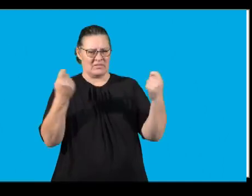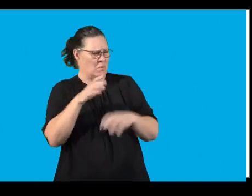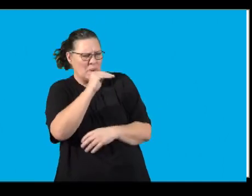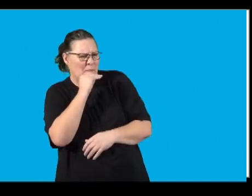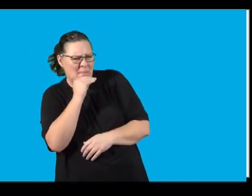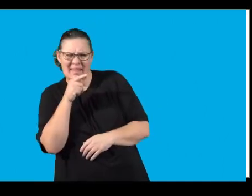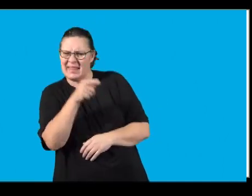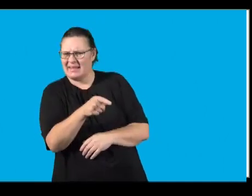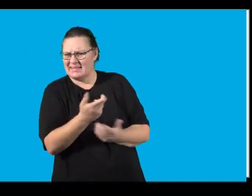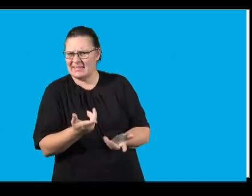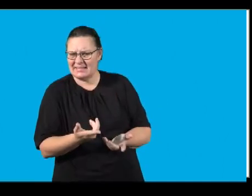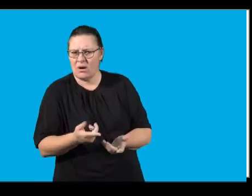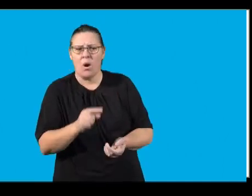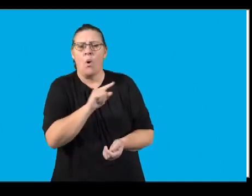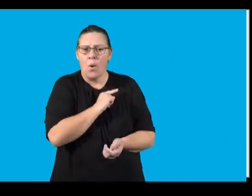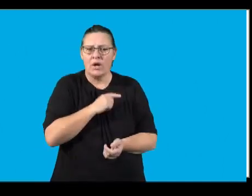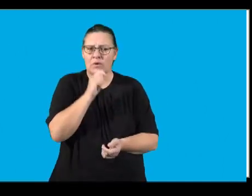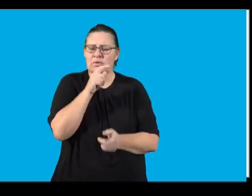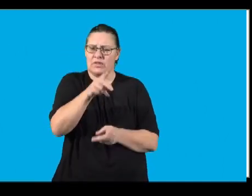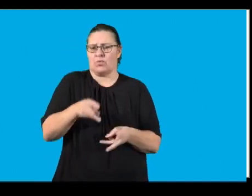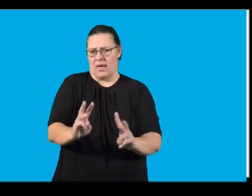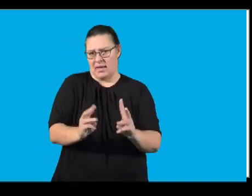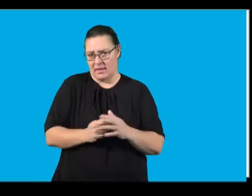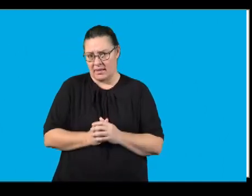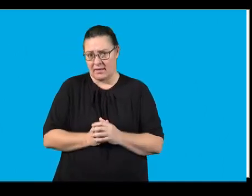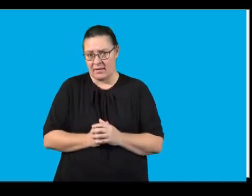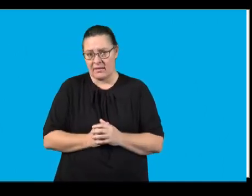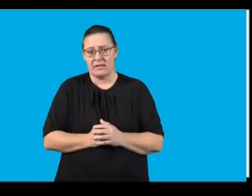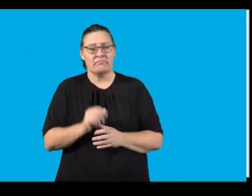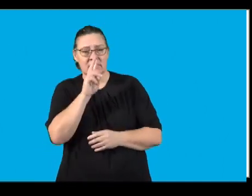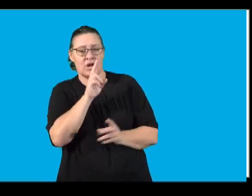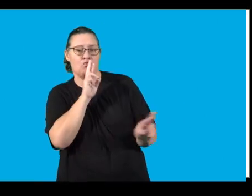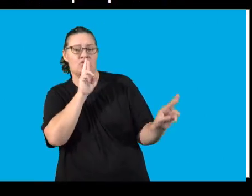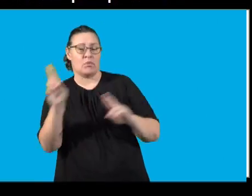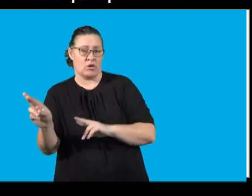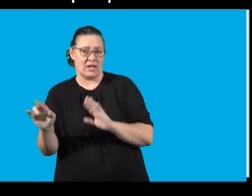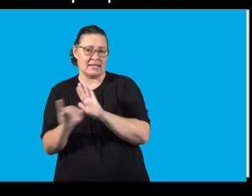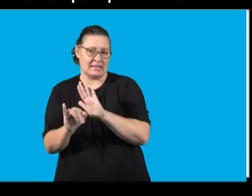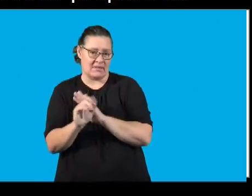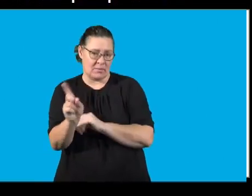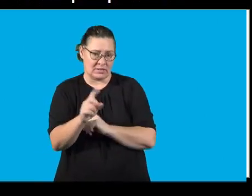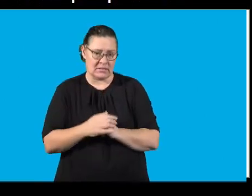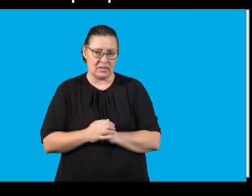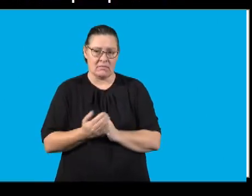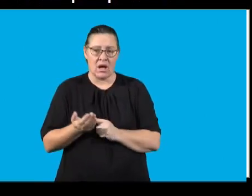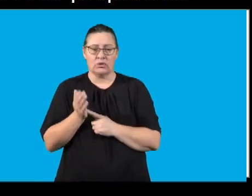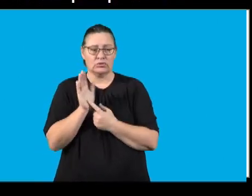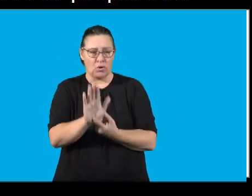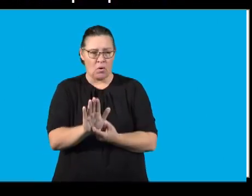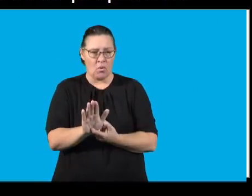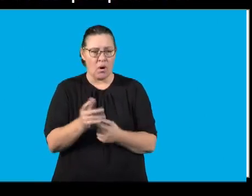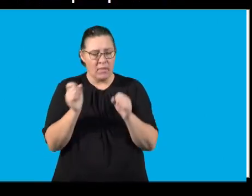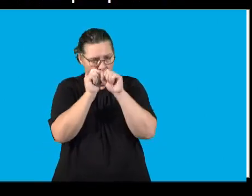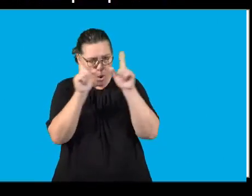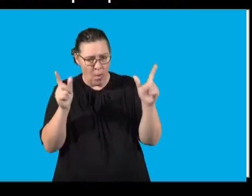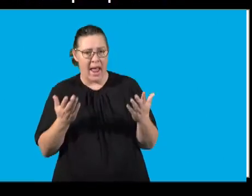festival. What does she mean when she says that? Why did she use it in that way? Let's look at what our response identifies for us. It shows